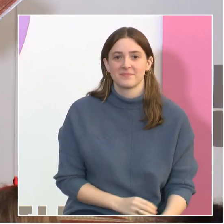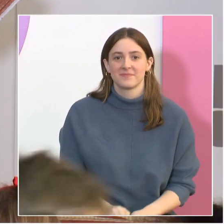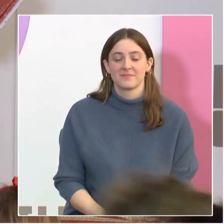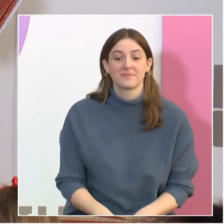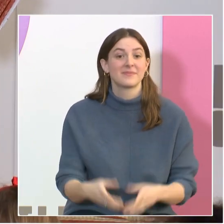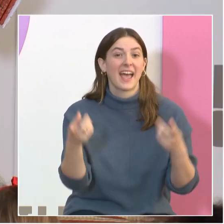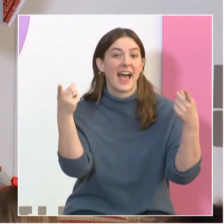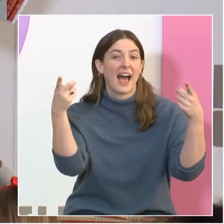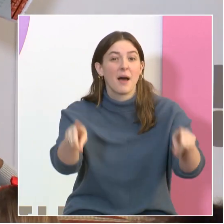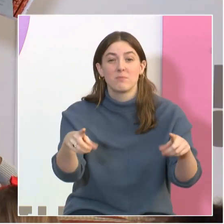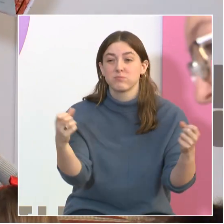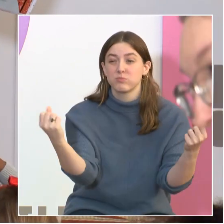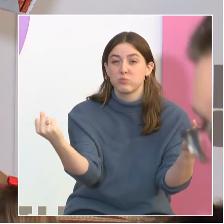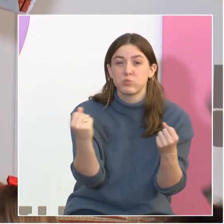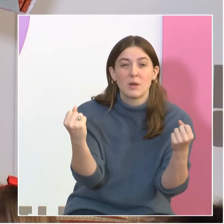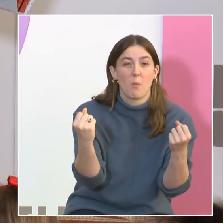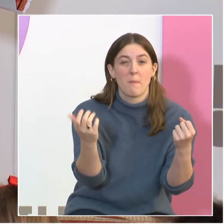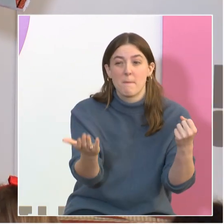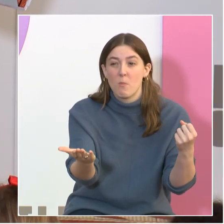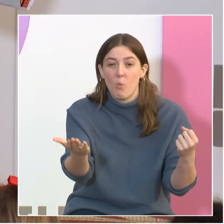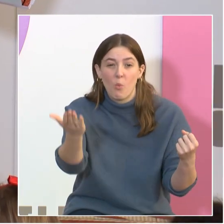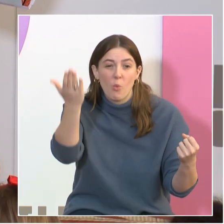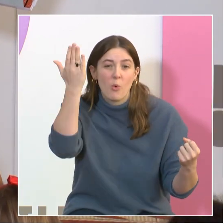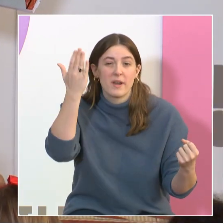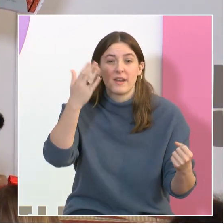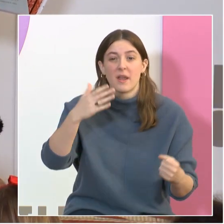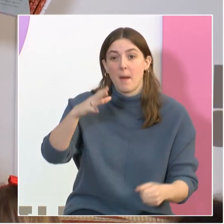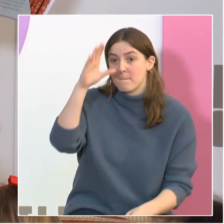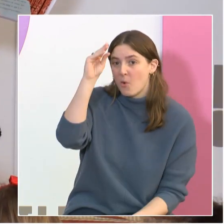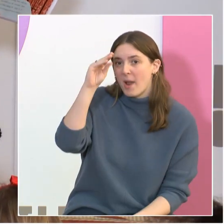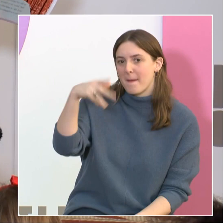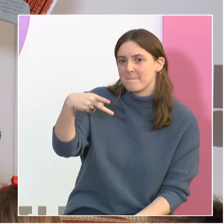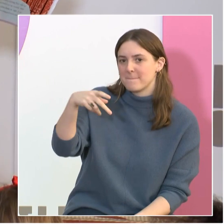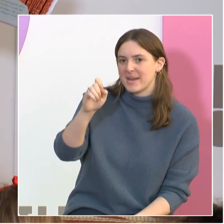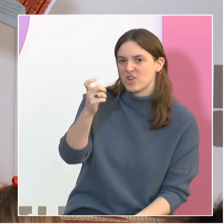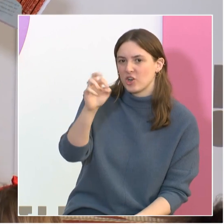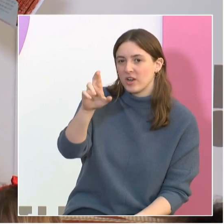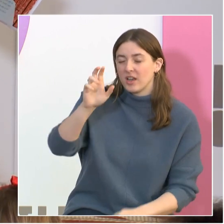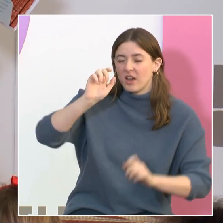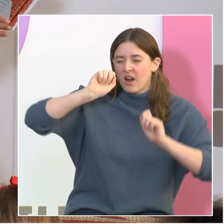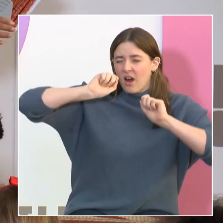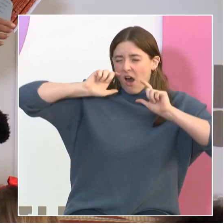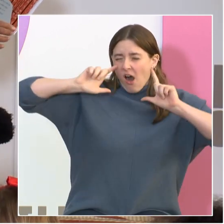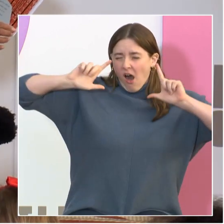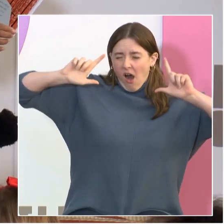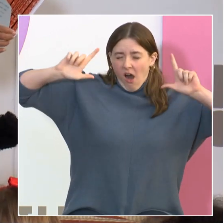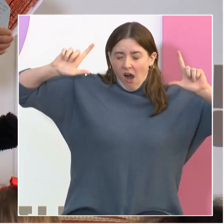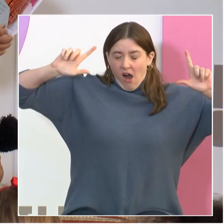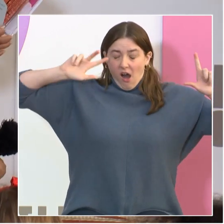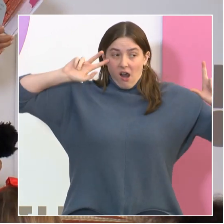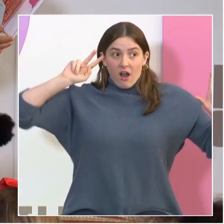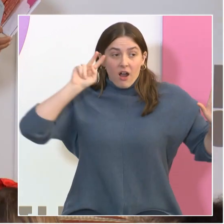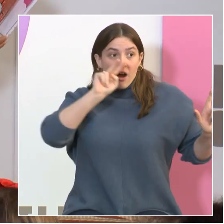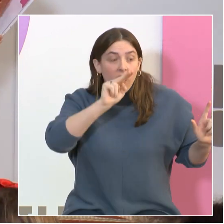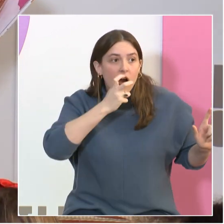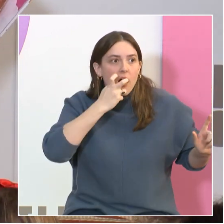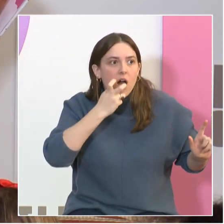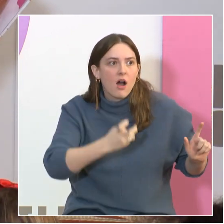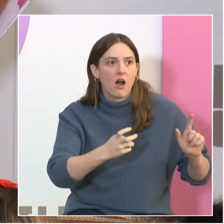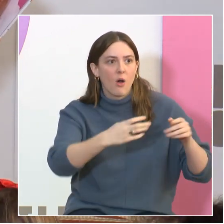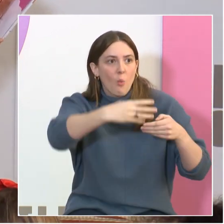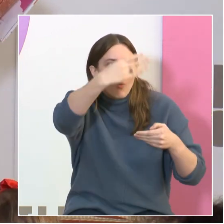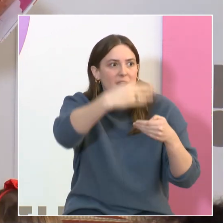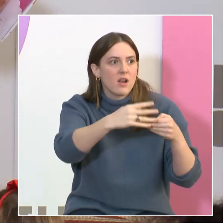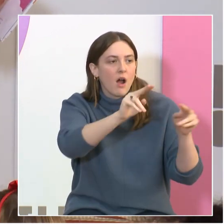One winter morning, Peter woke up and looked out the window. Snow had fallen during the